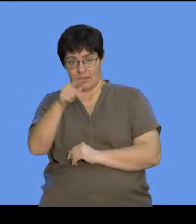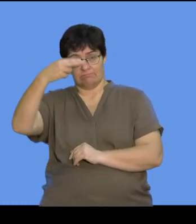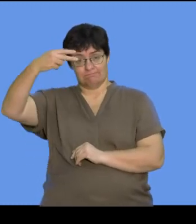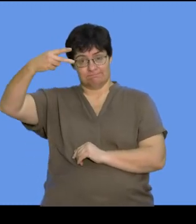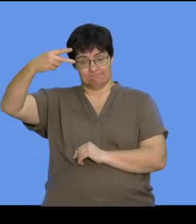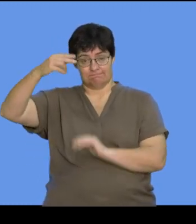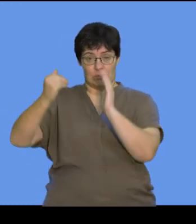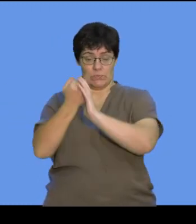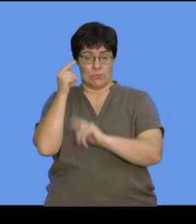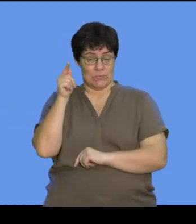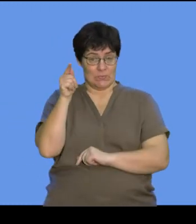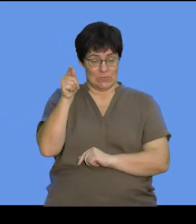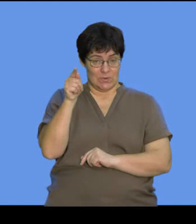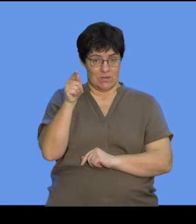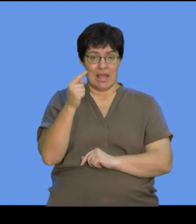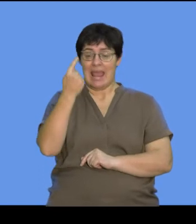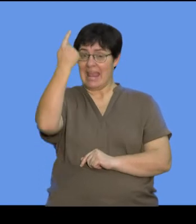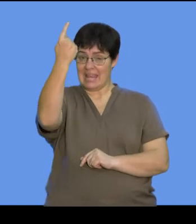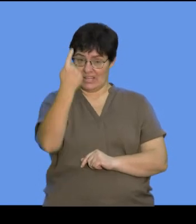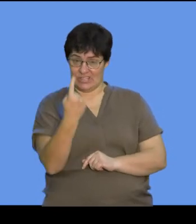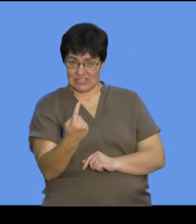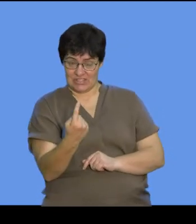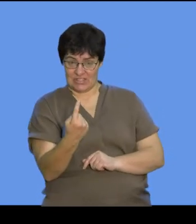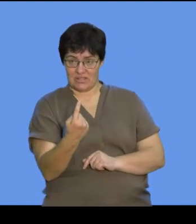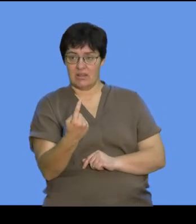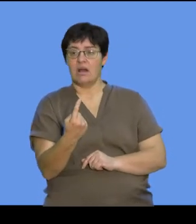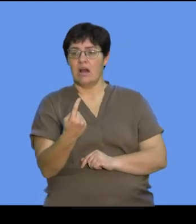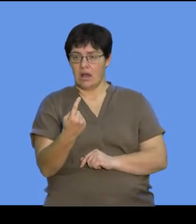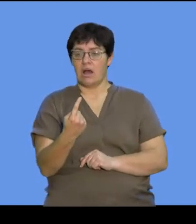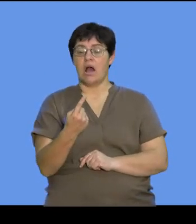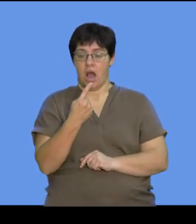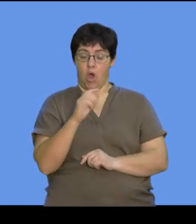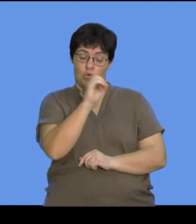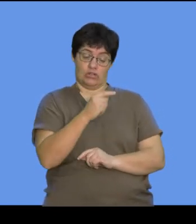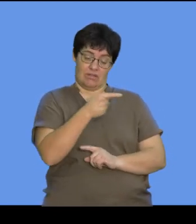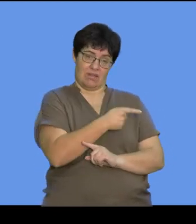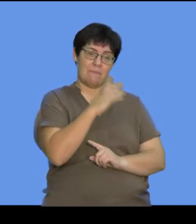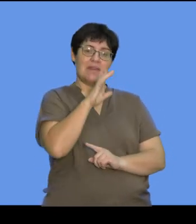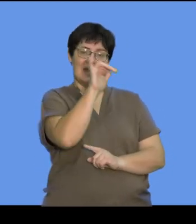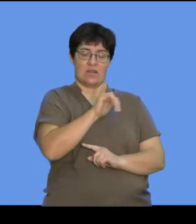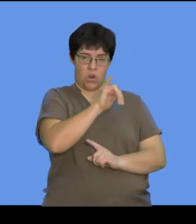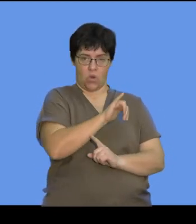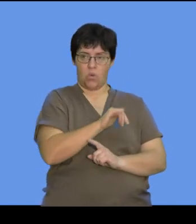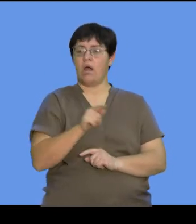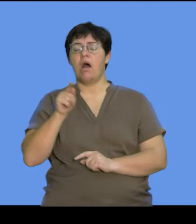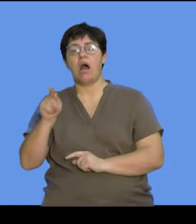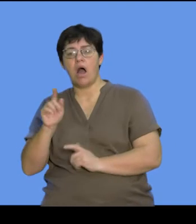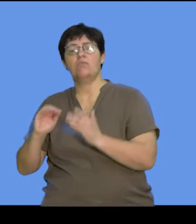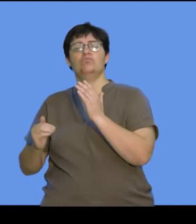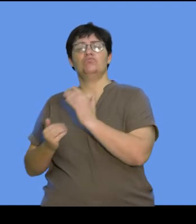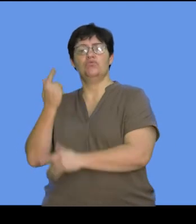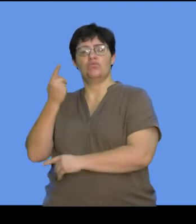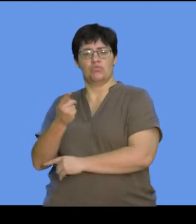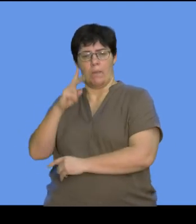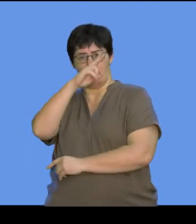two new strands that are produced, each one of them has part of the original, which is in yellow, and part of a new,